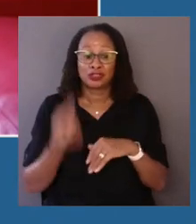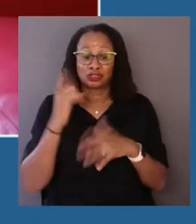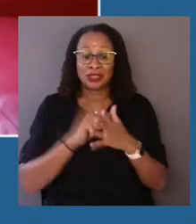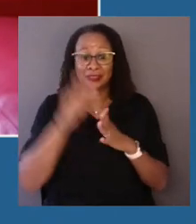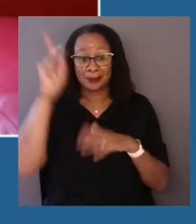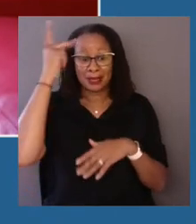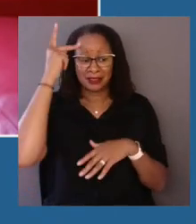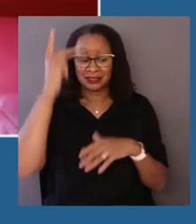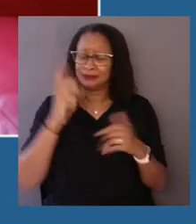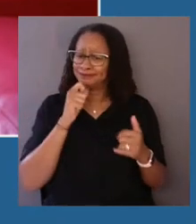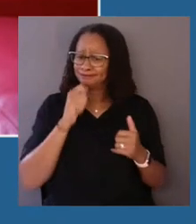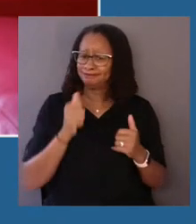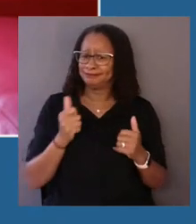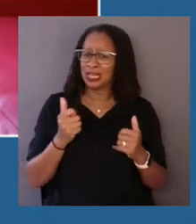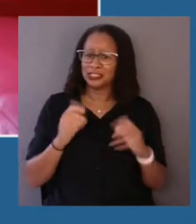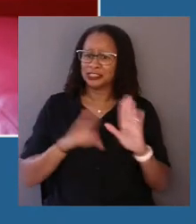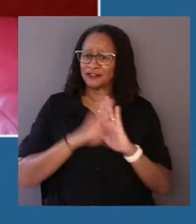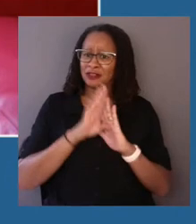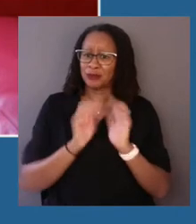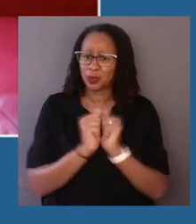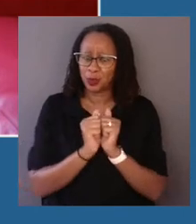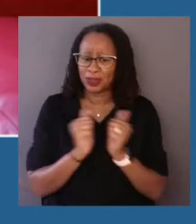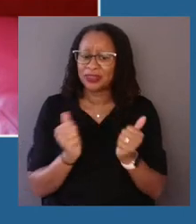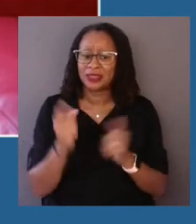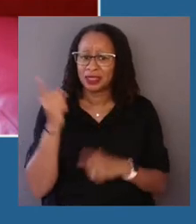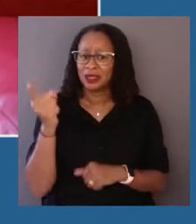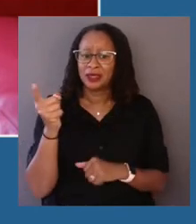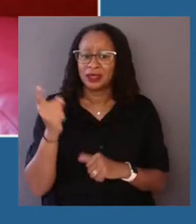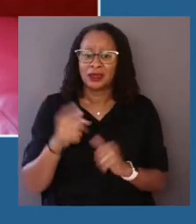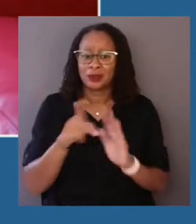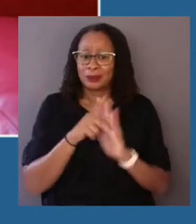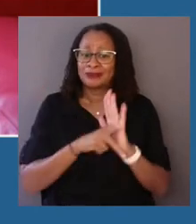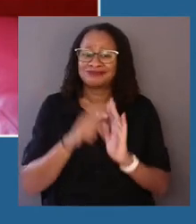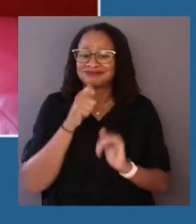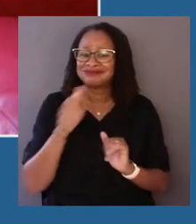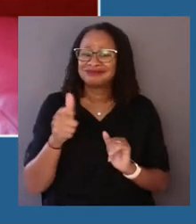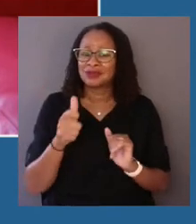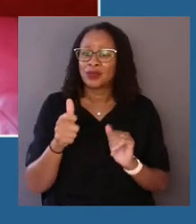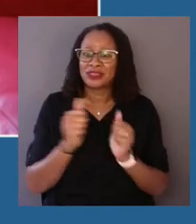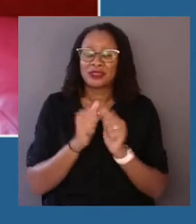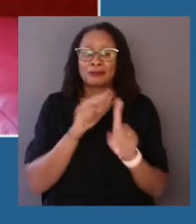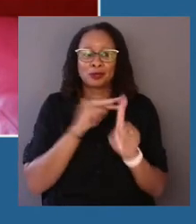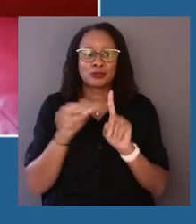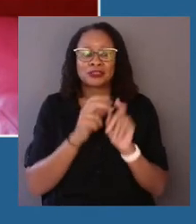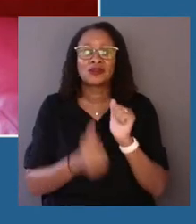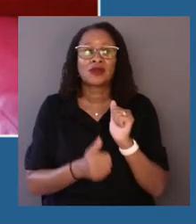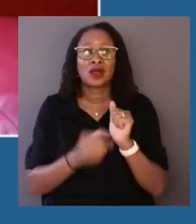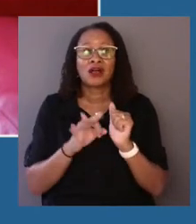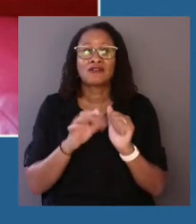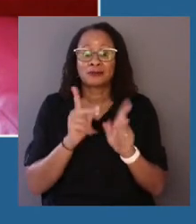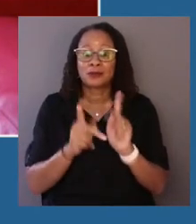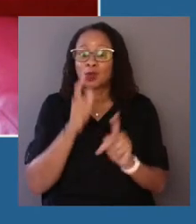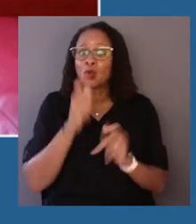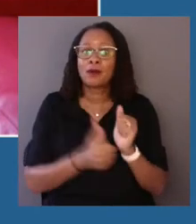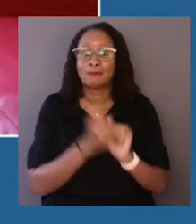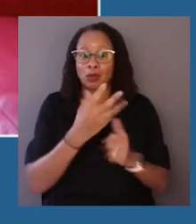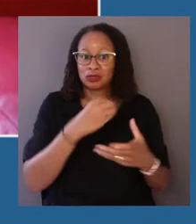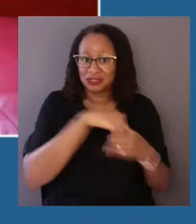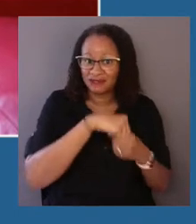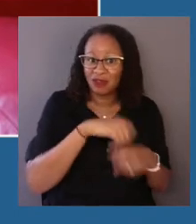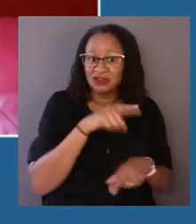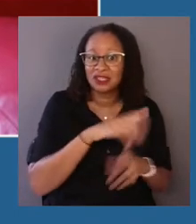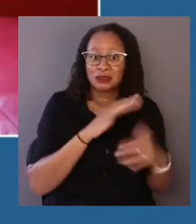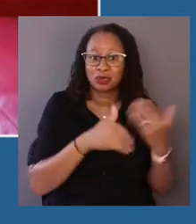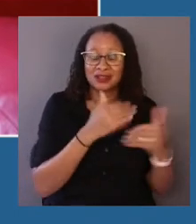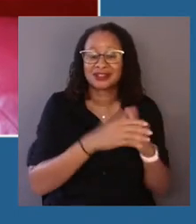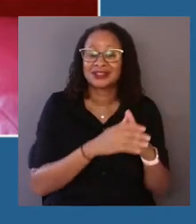developed with the perspectives of the people most affected, people of color and indigenous